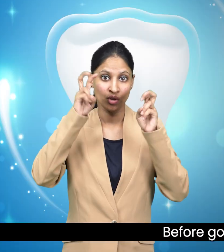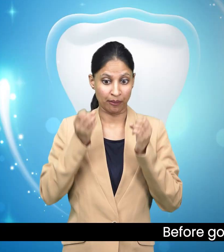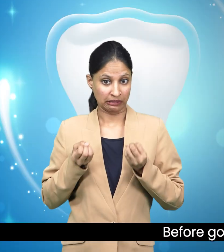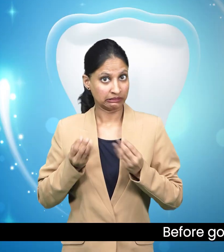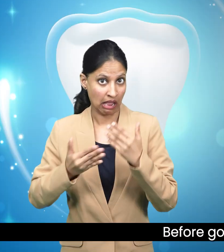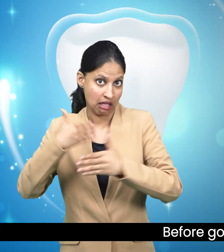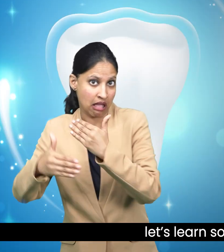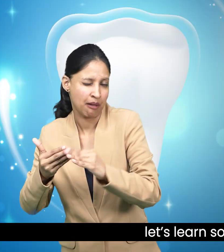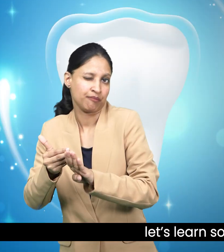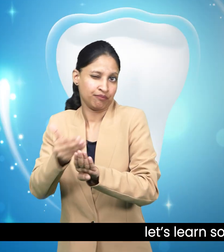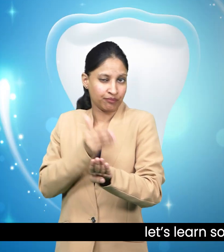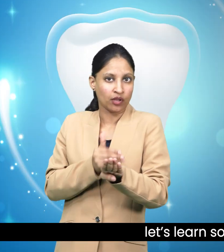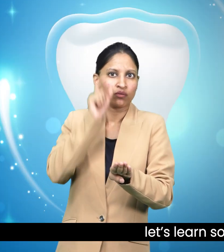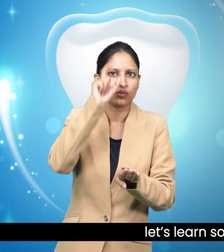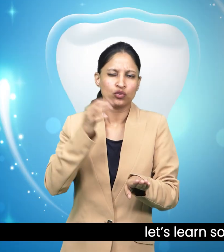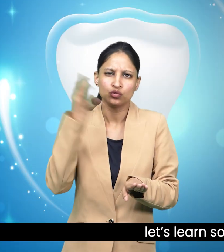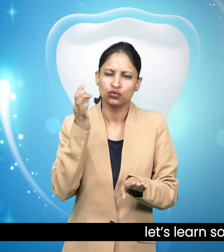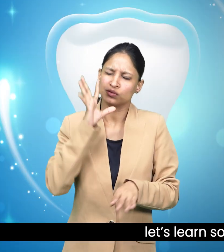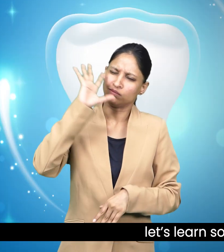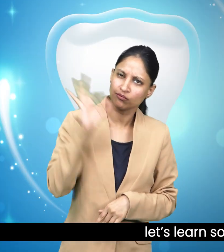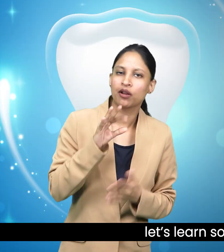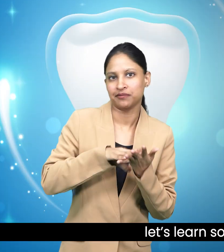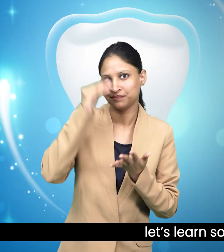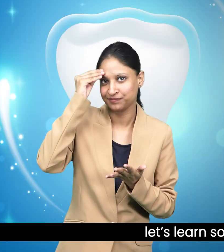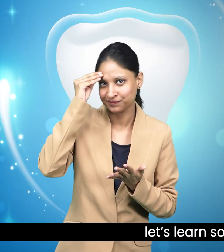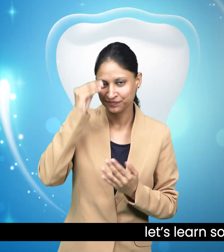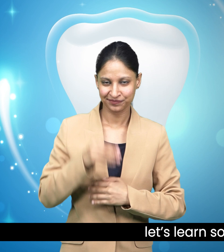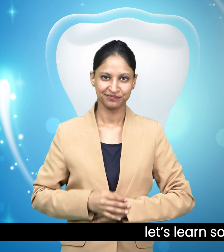Before going to the topic, let's learn some new keywords.